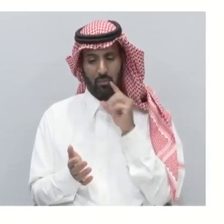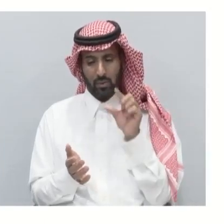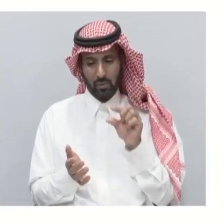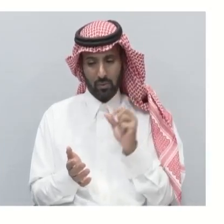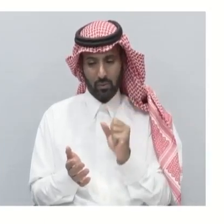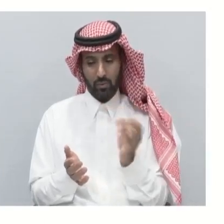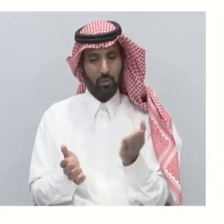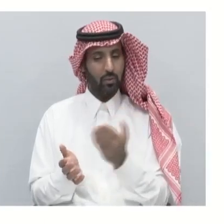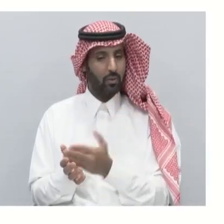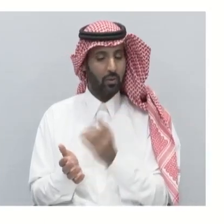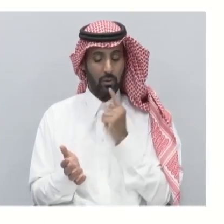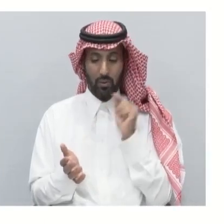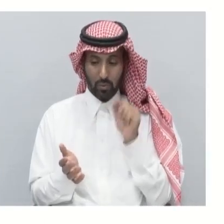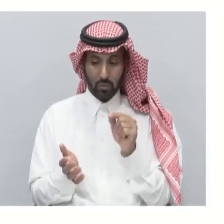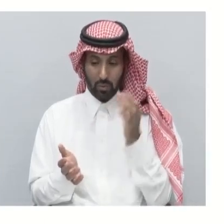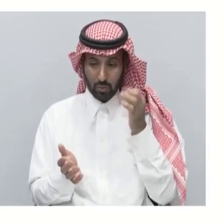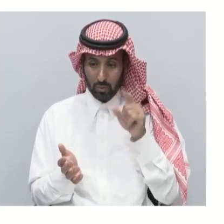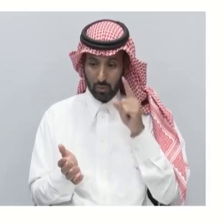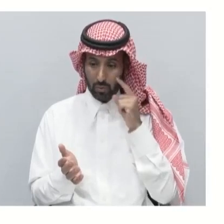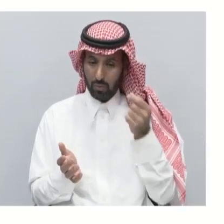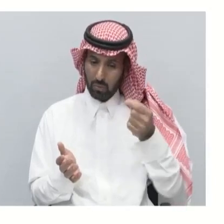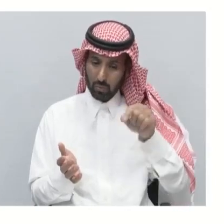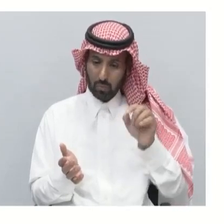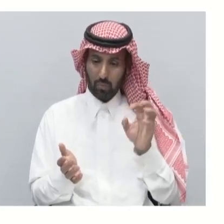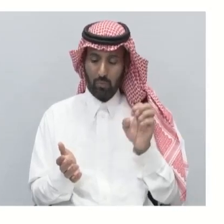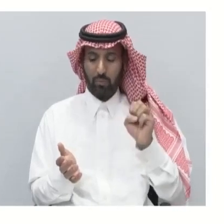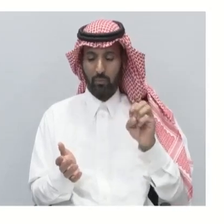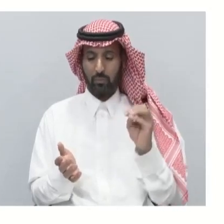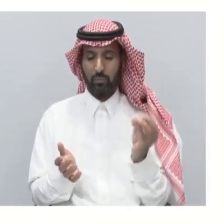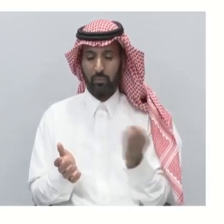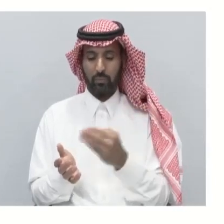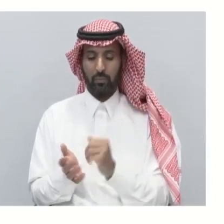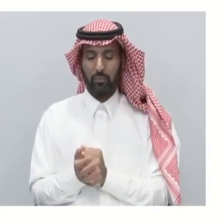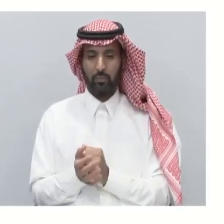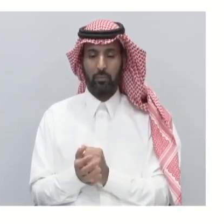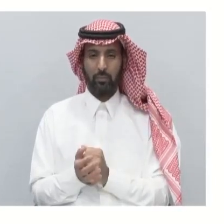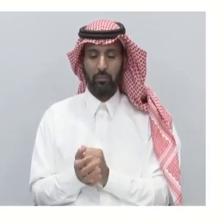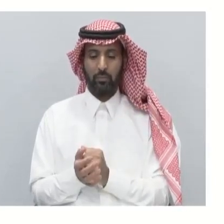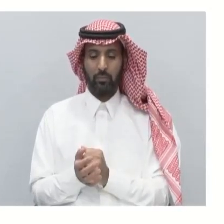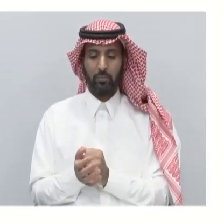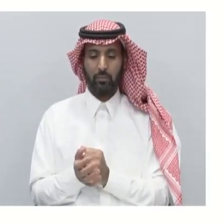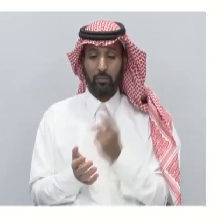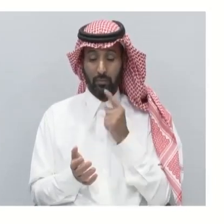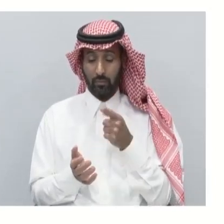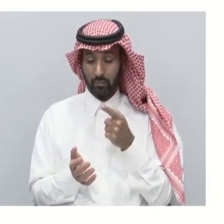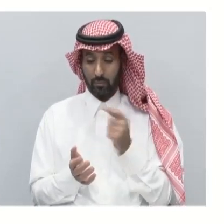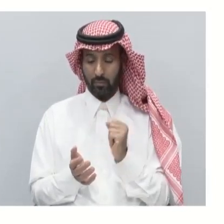s, whether a full stop capital S or let's say a comma and a small s. I